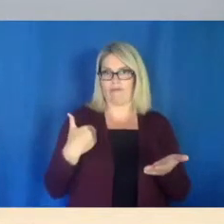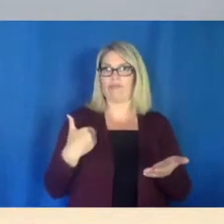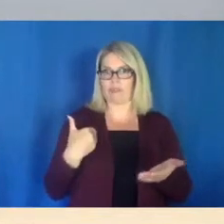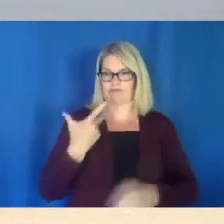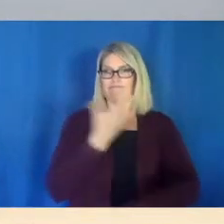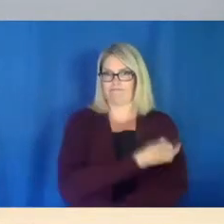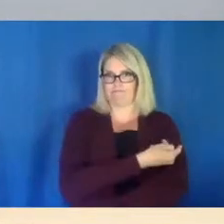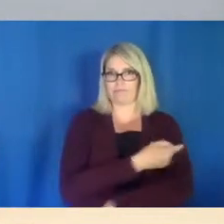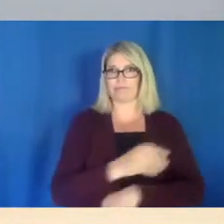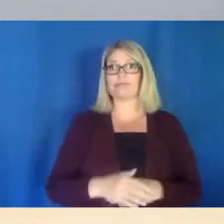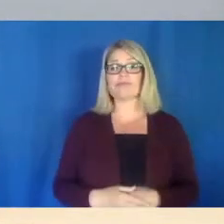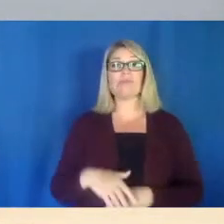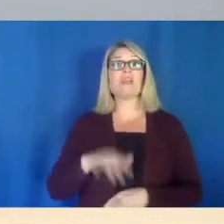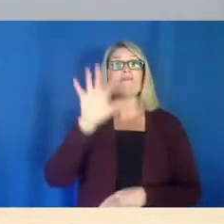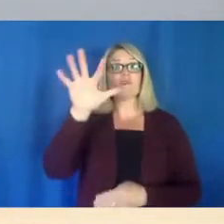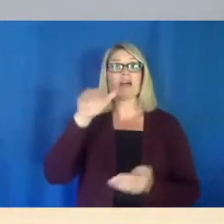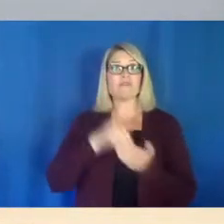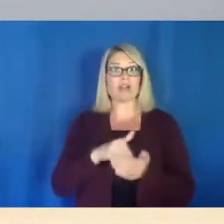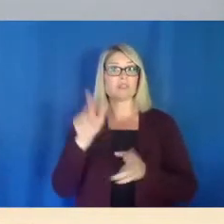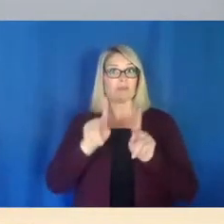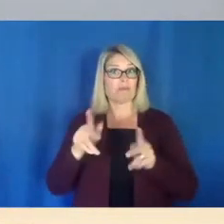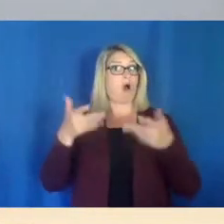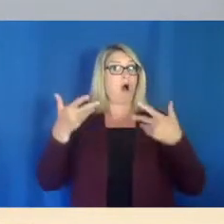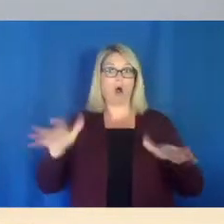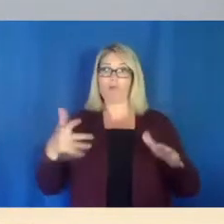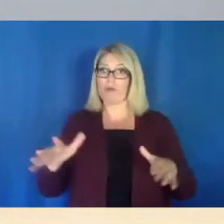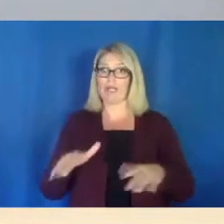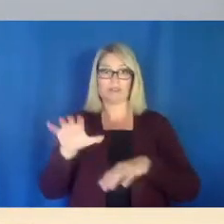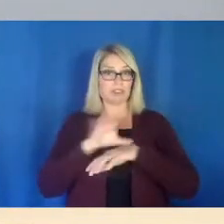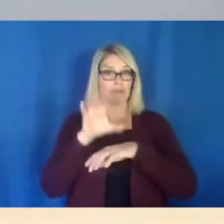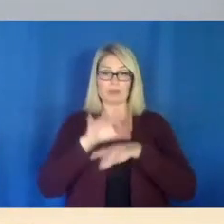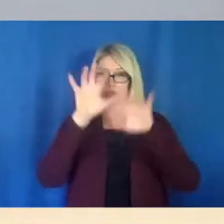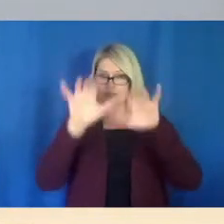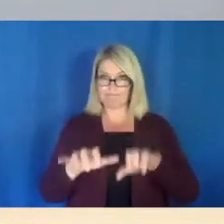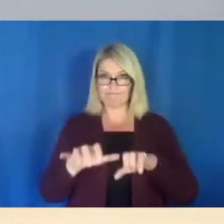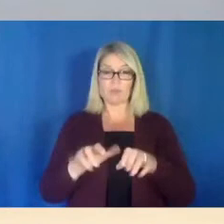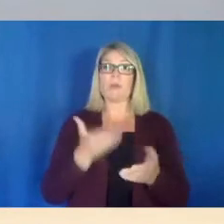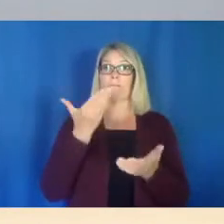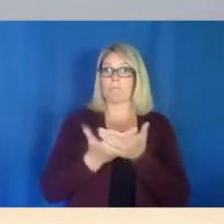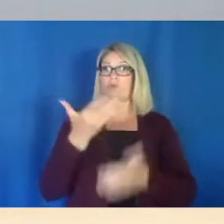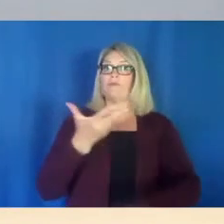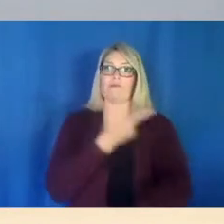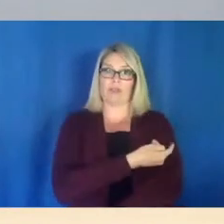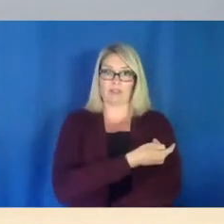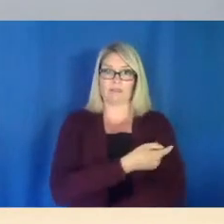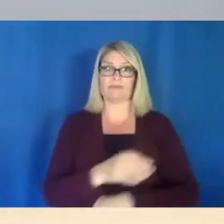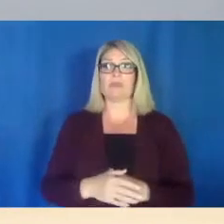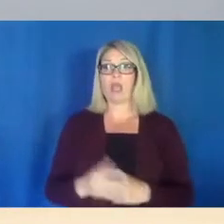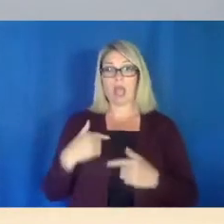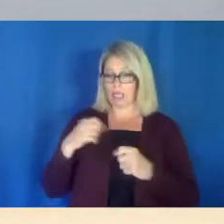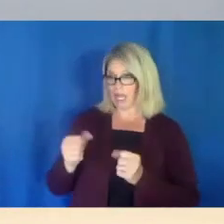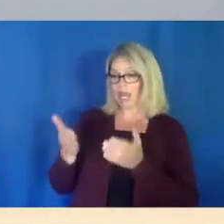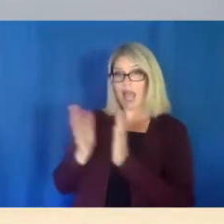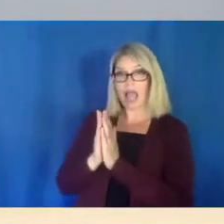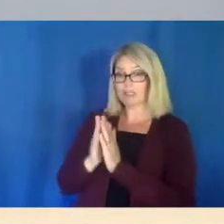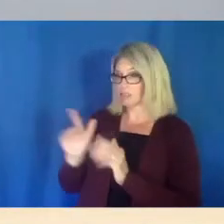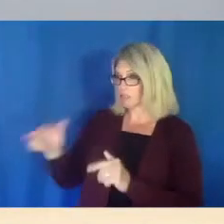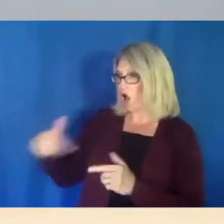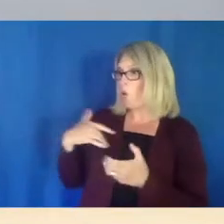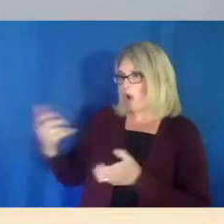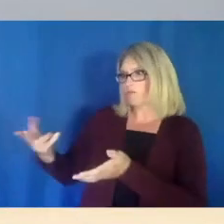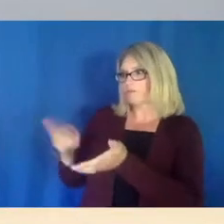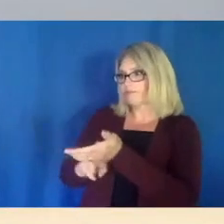people have accessed their vaccine record online. Individuals can also request a copy of their immunization record at the time of their